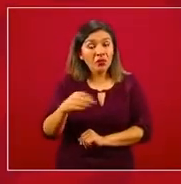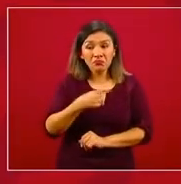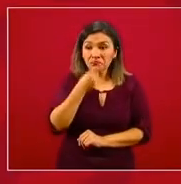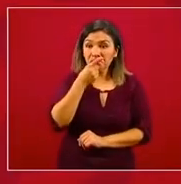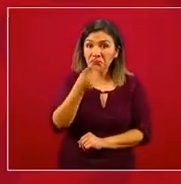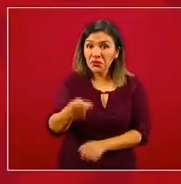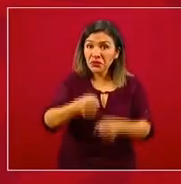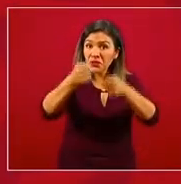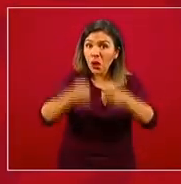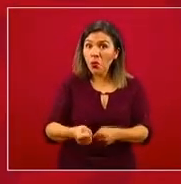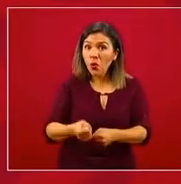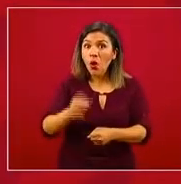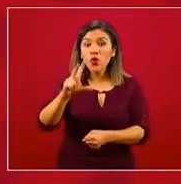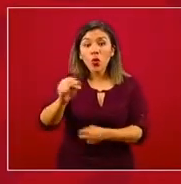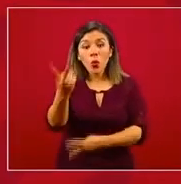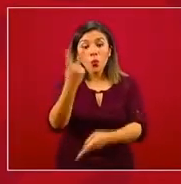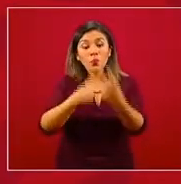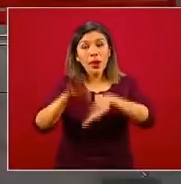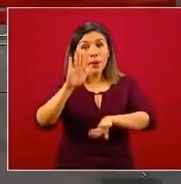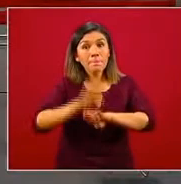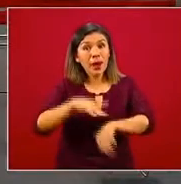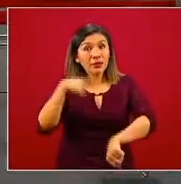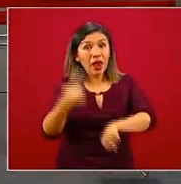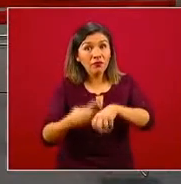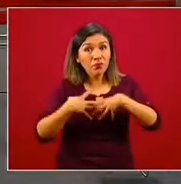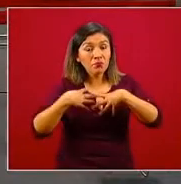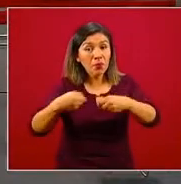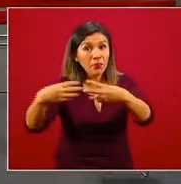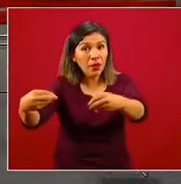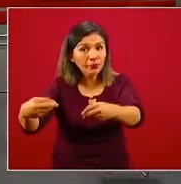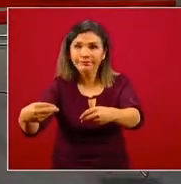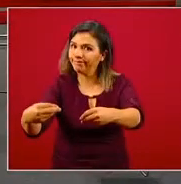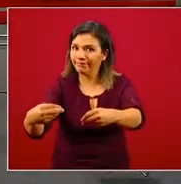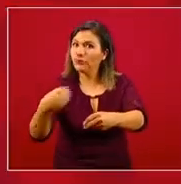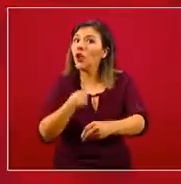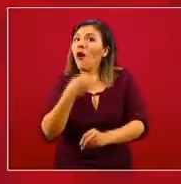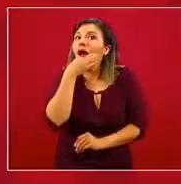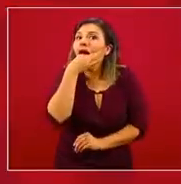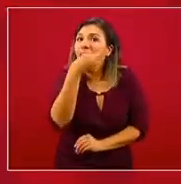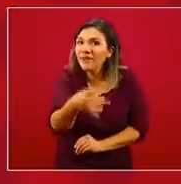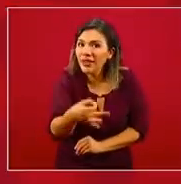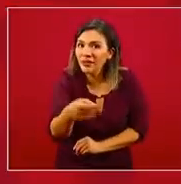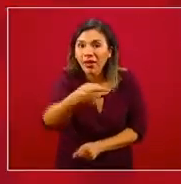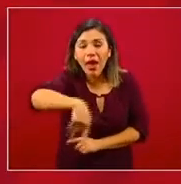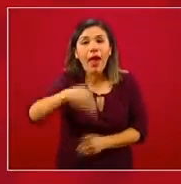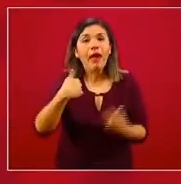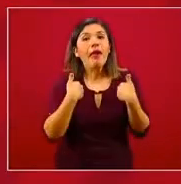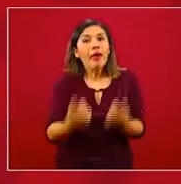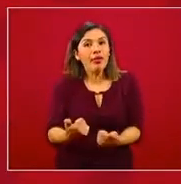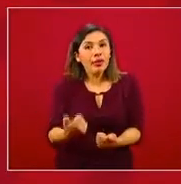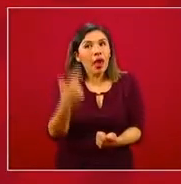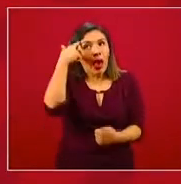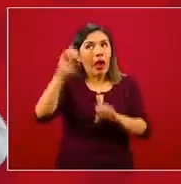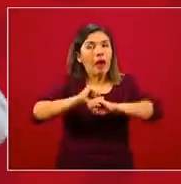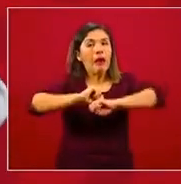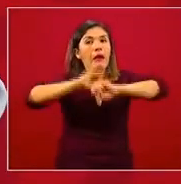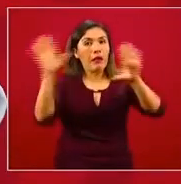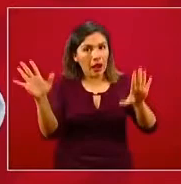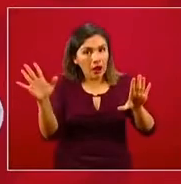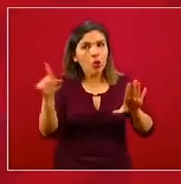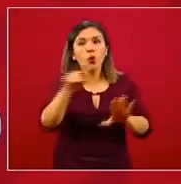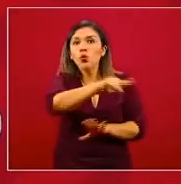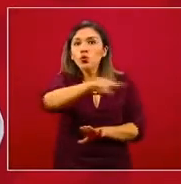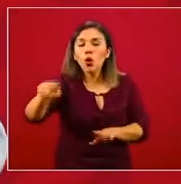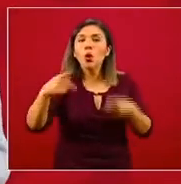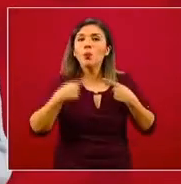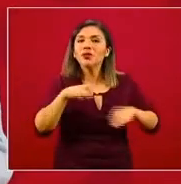reopening, it'll be guaranteed that no outbreak will happen. This needs to be very